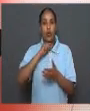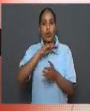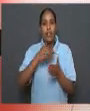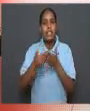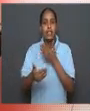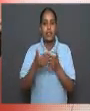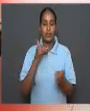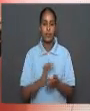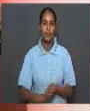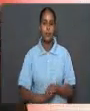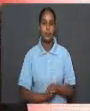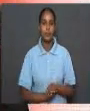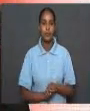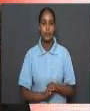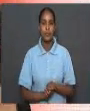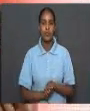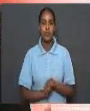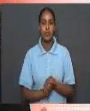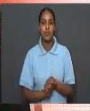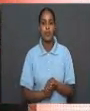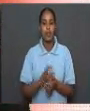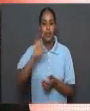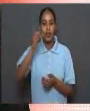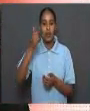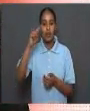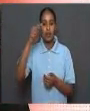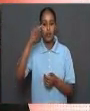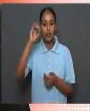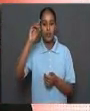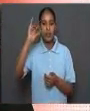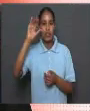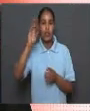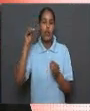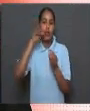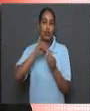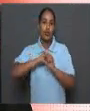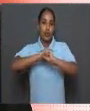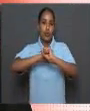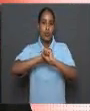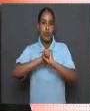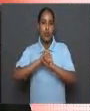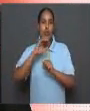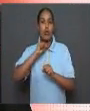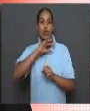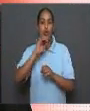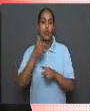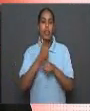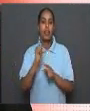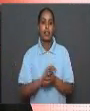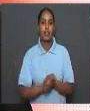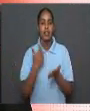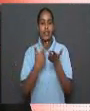corrode easily. Cathodic protection also prevents the corrosion of